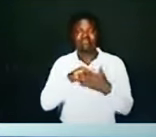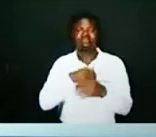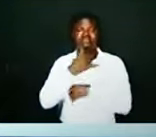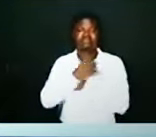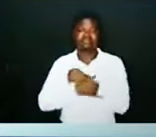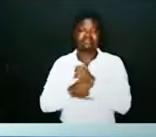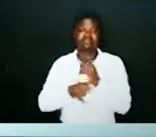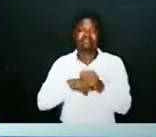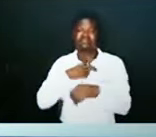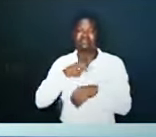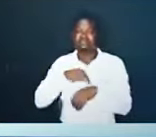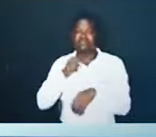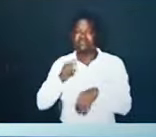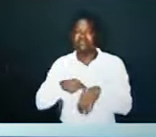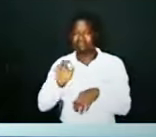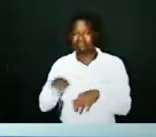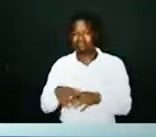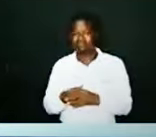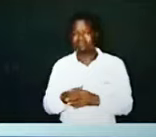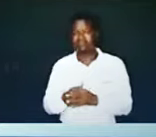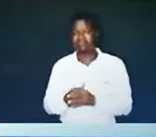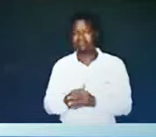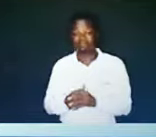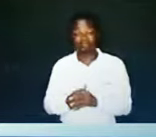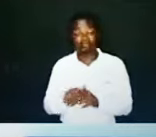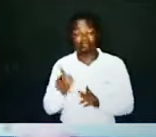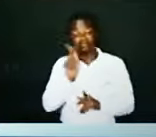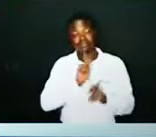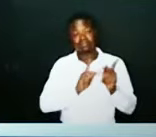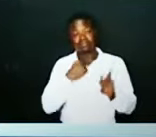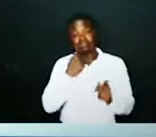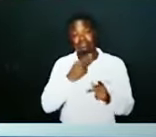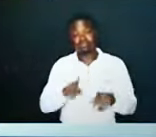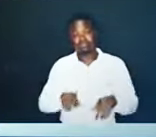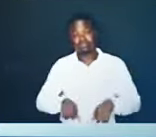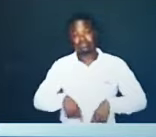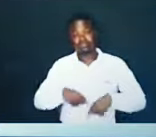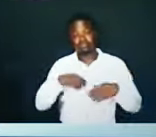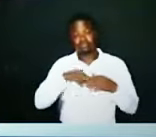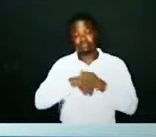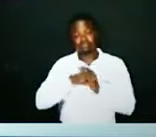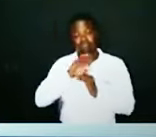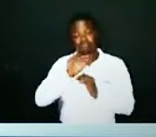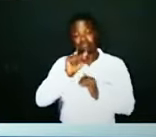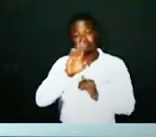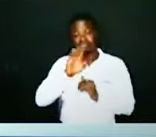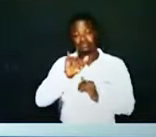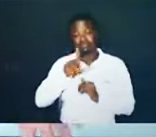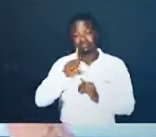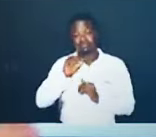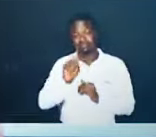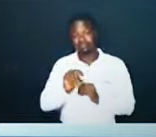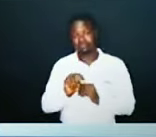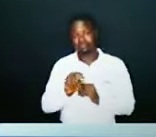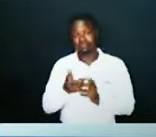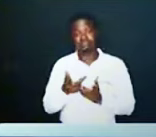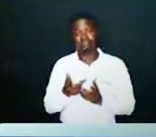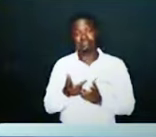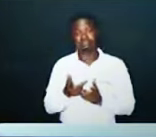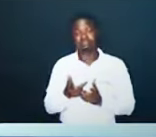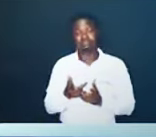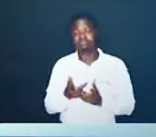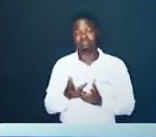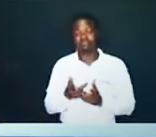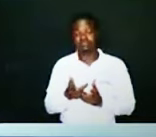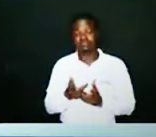some of the teenagers who found themselves in Babylon will not allow themselves to be reprogrammed by Nebuchadnezzar,